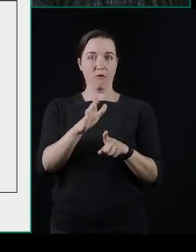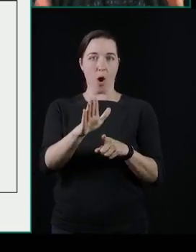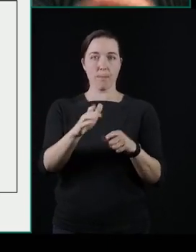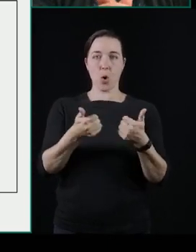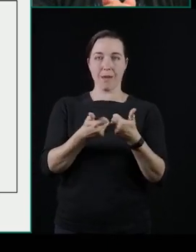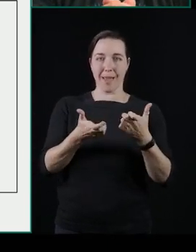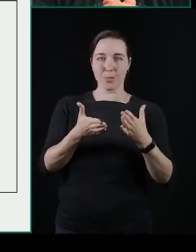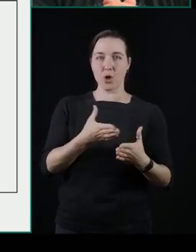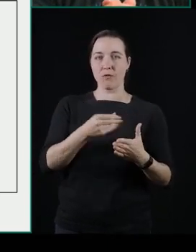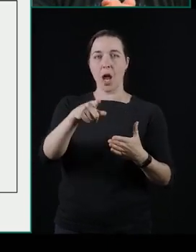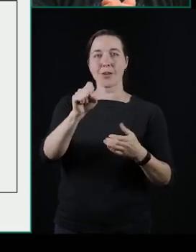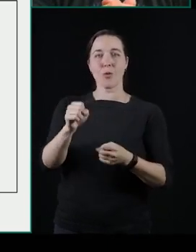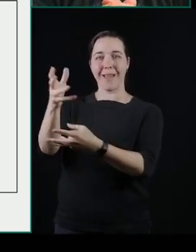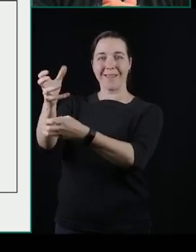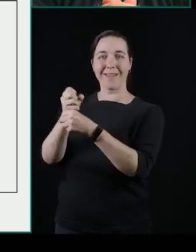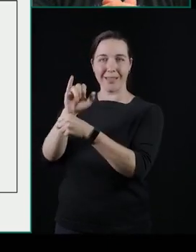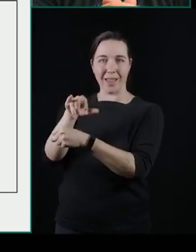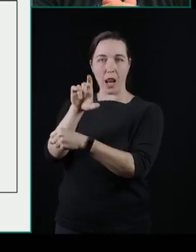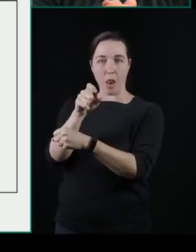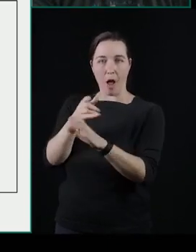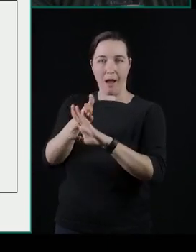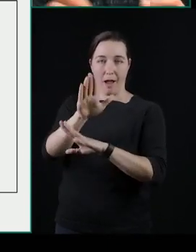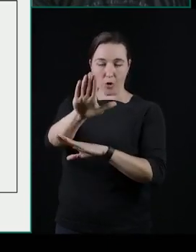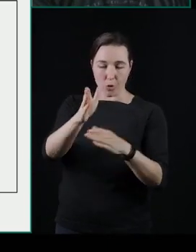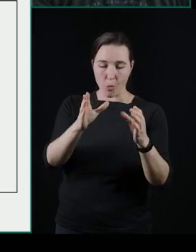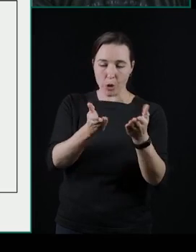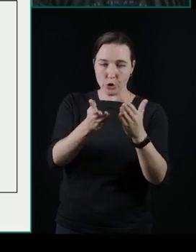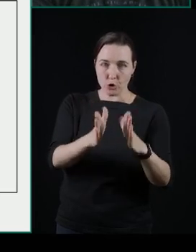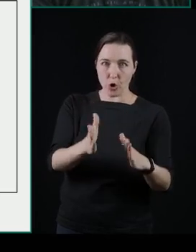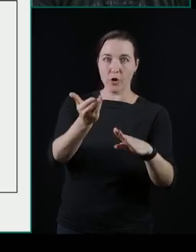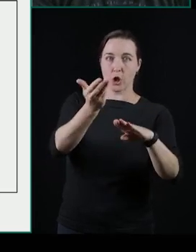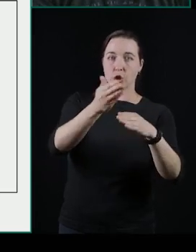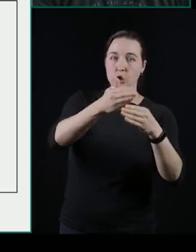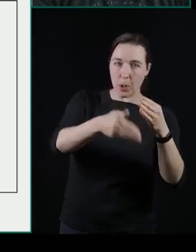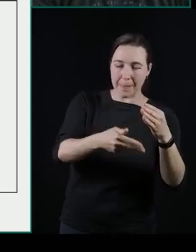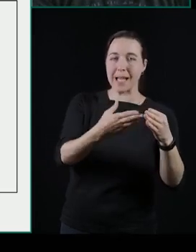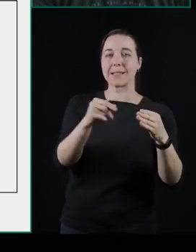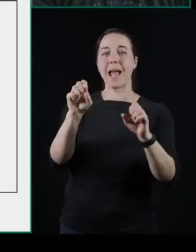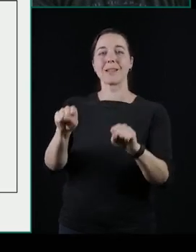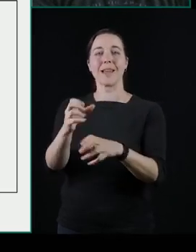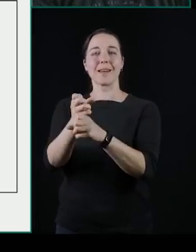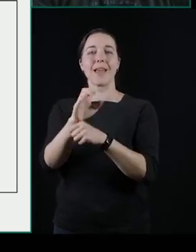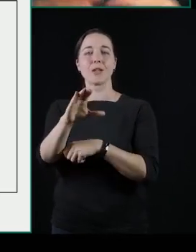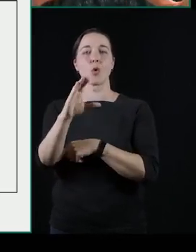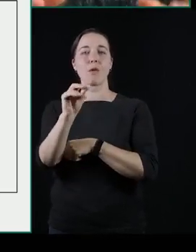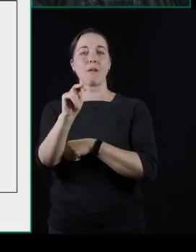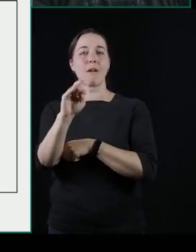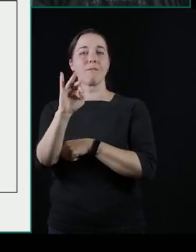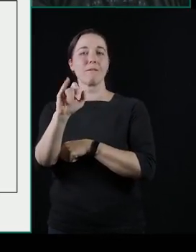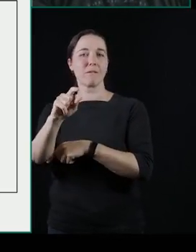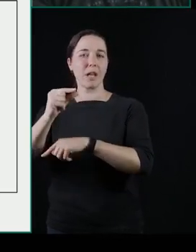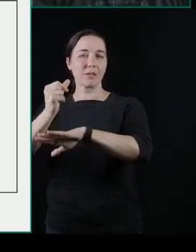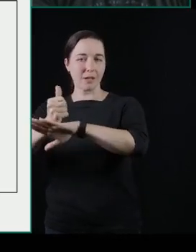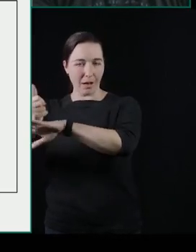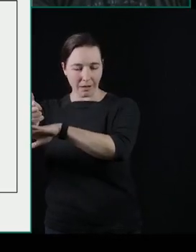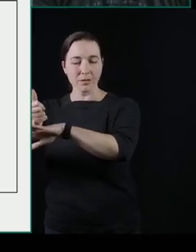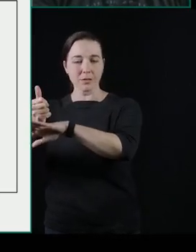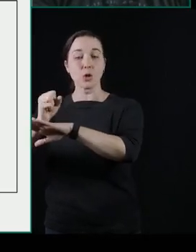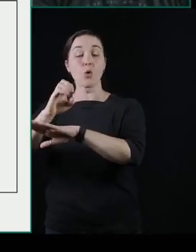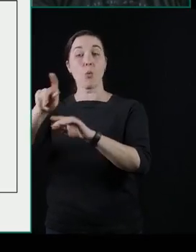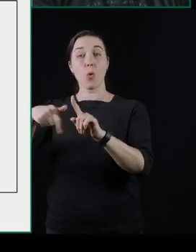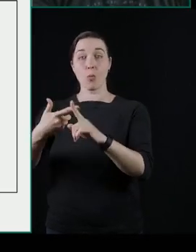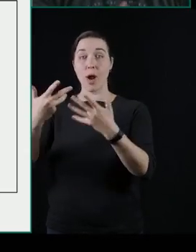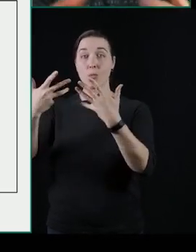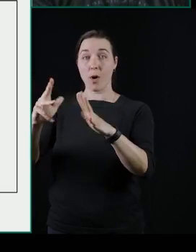you can get these logs when your server terminates, and you can also get access to configuration settings. When you are done with